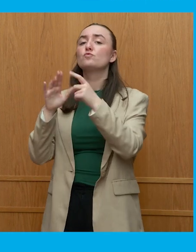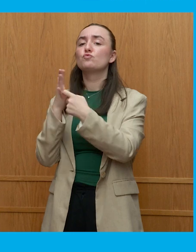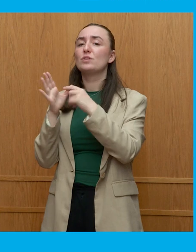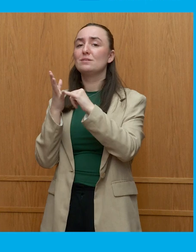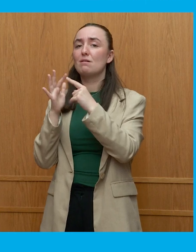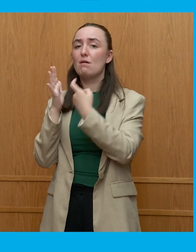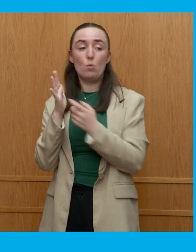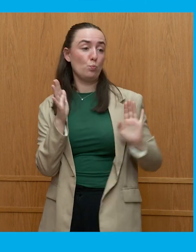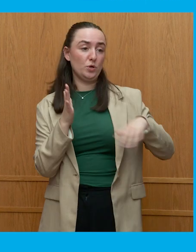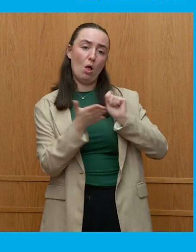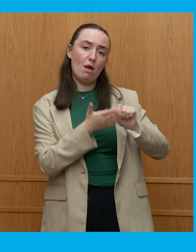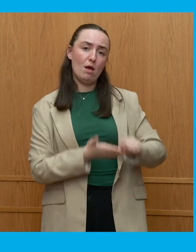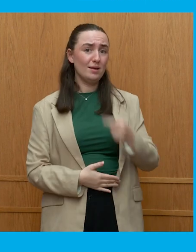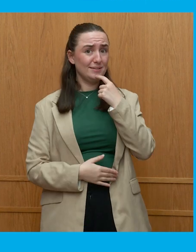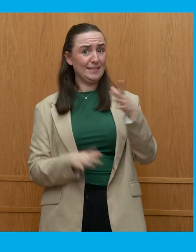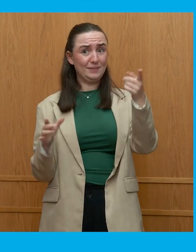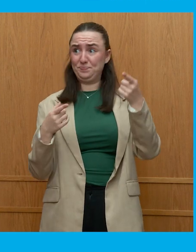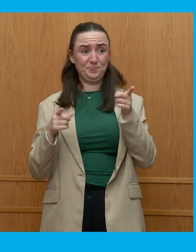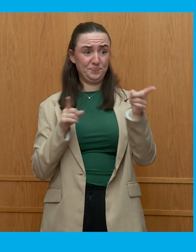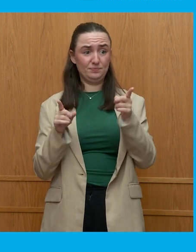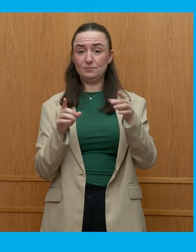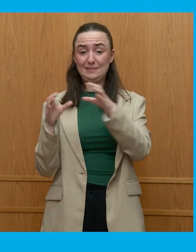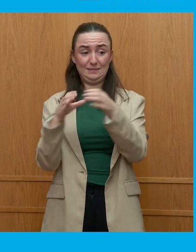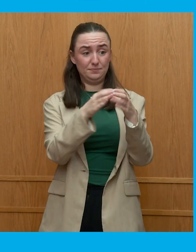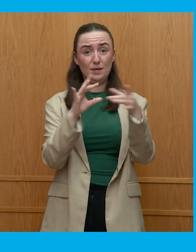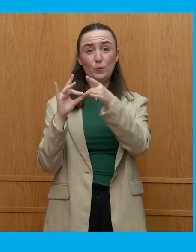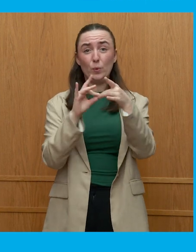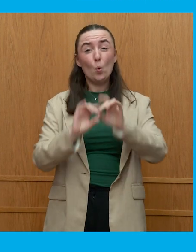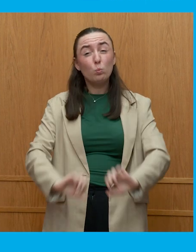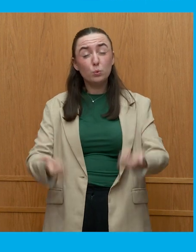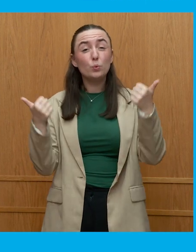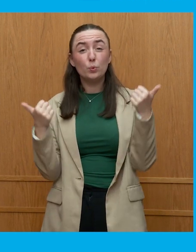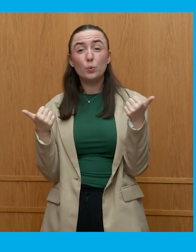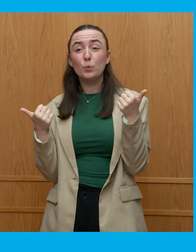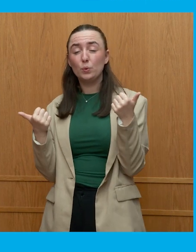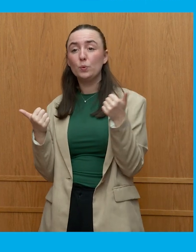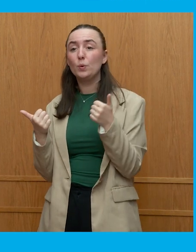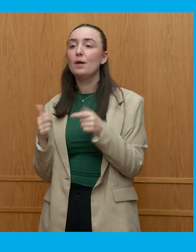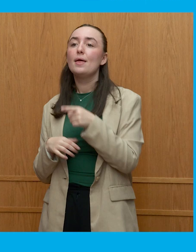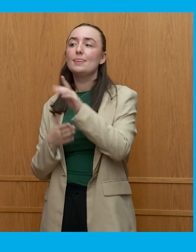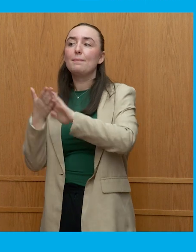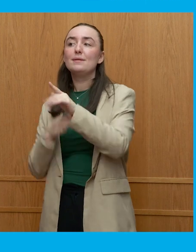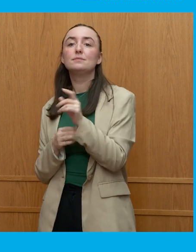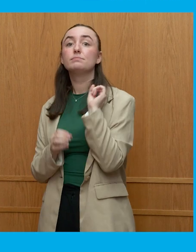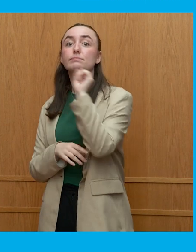it, saying that we worked really well together. And they took that out of the inquiry, the findings. So. Did it actually make